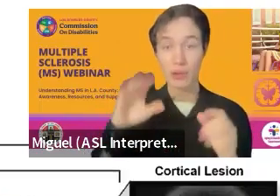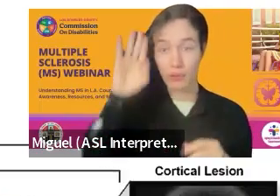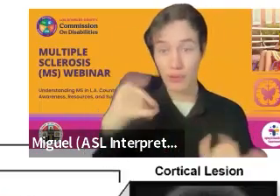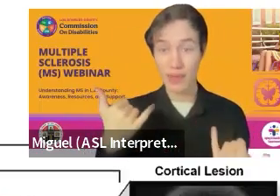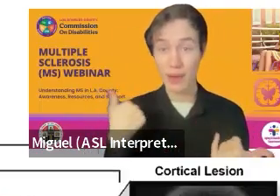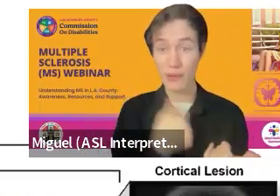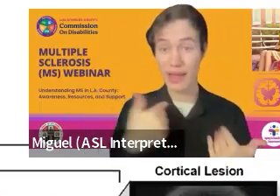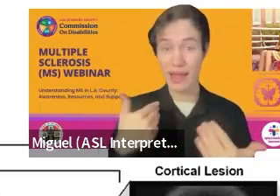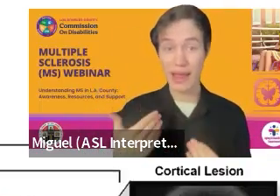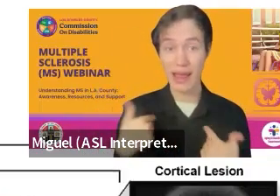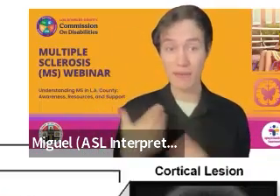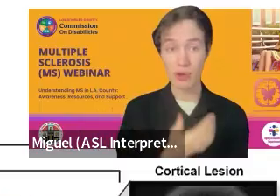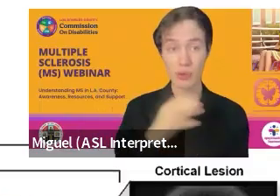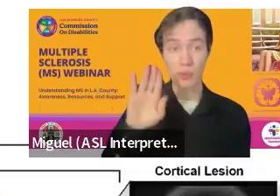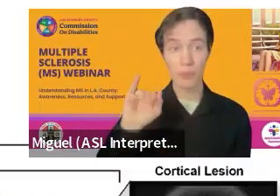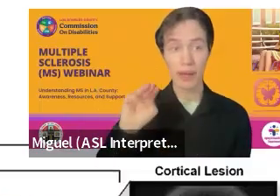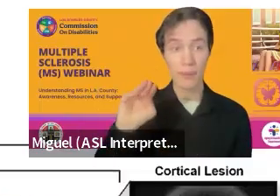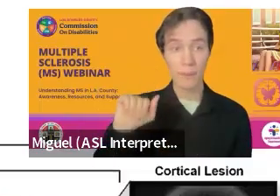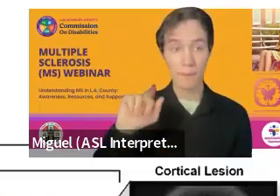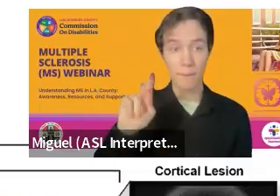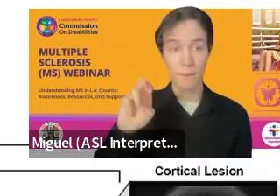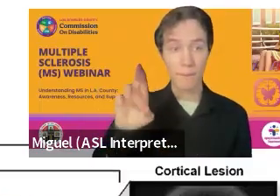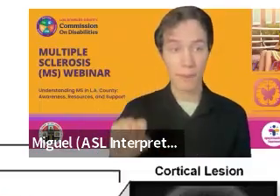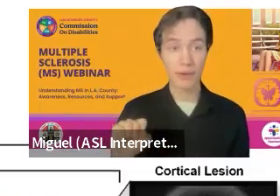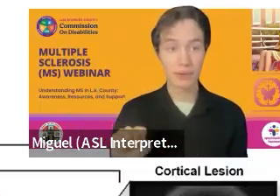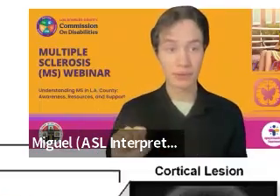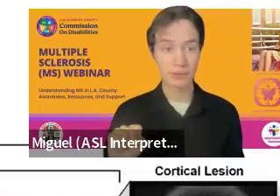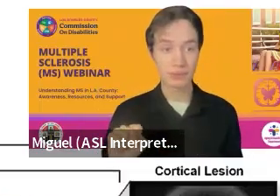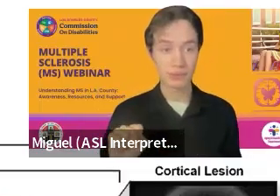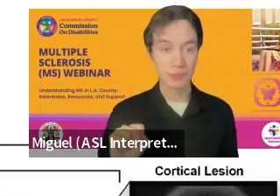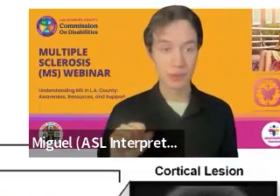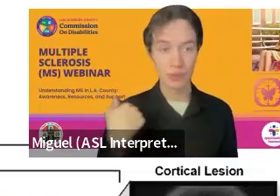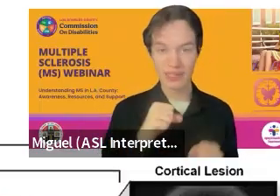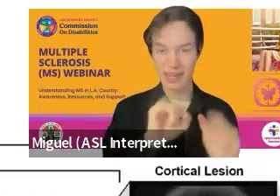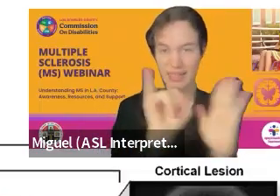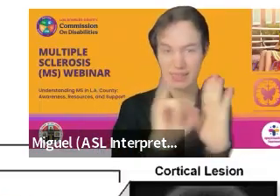called paramagnetic rim lesions. So an example